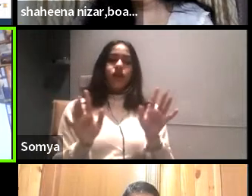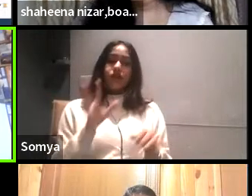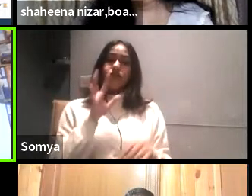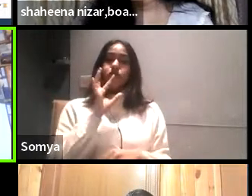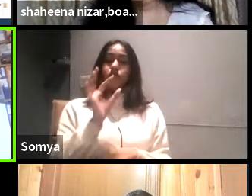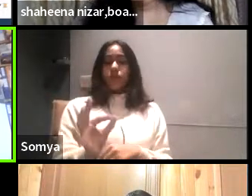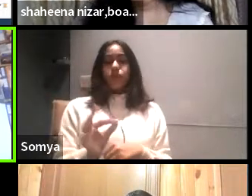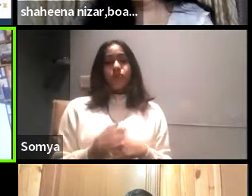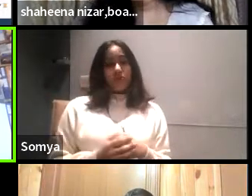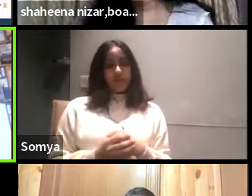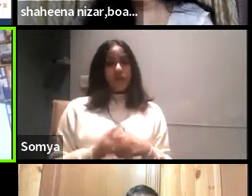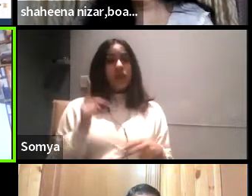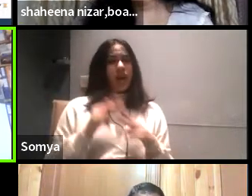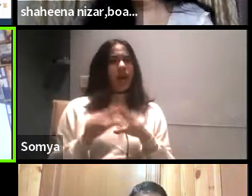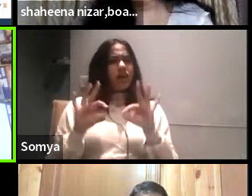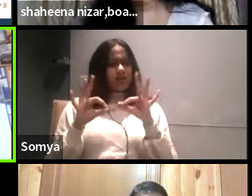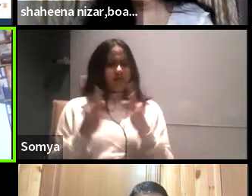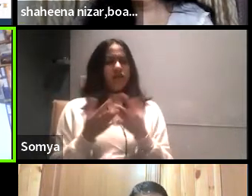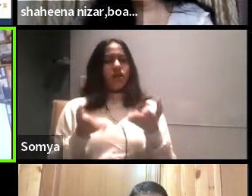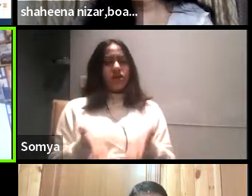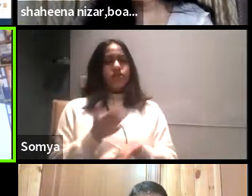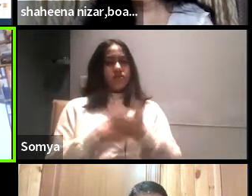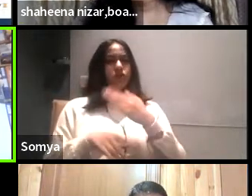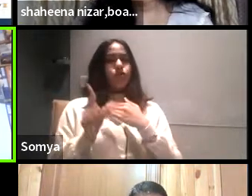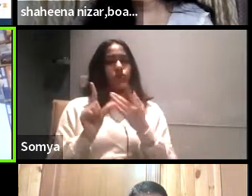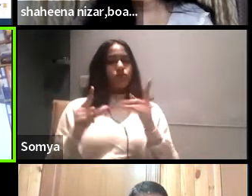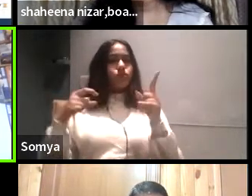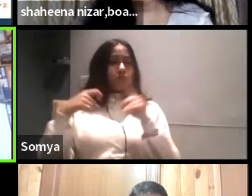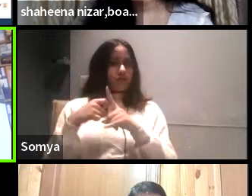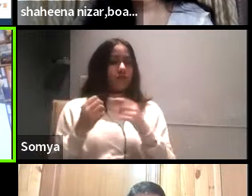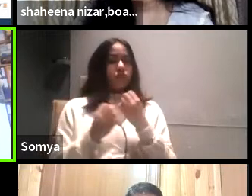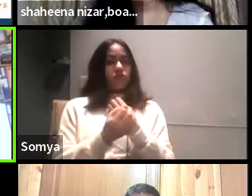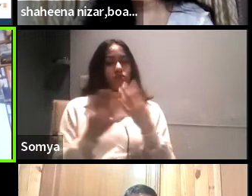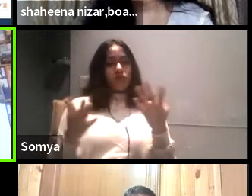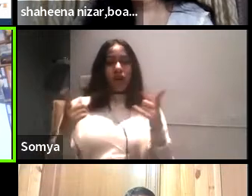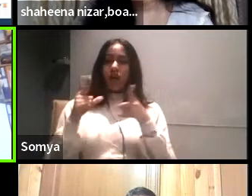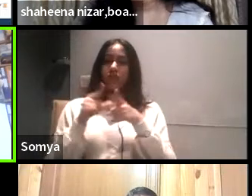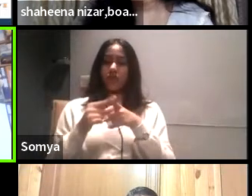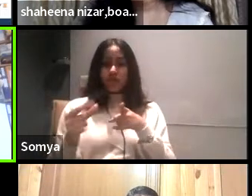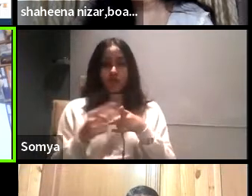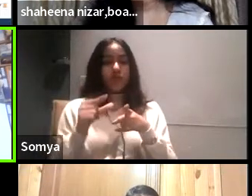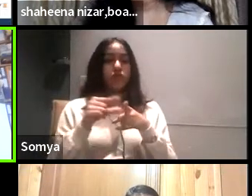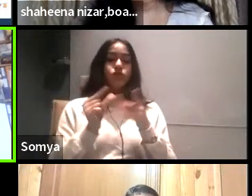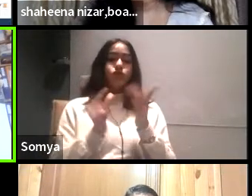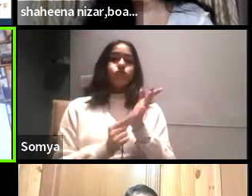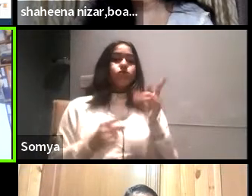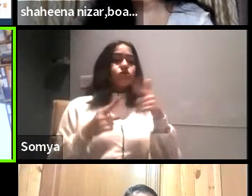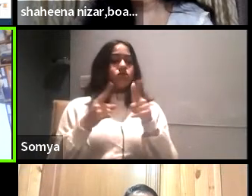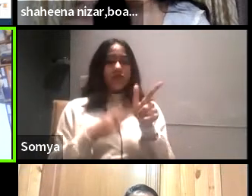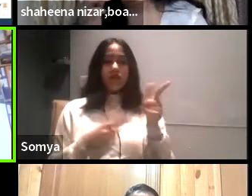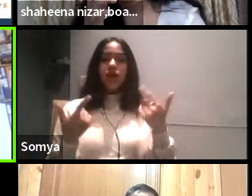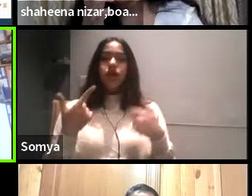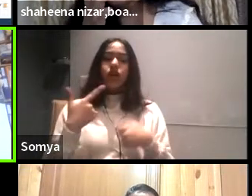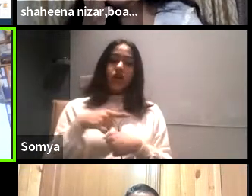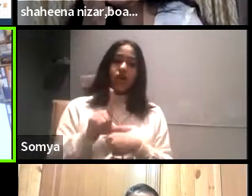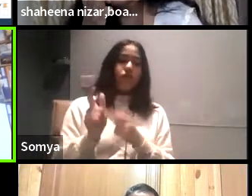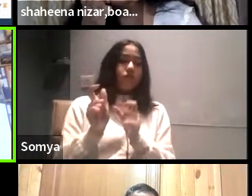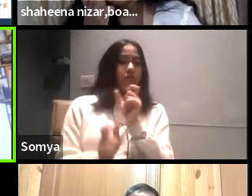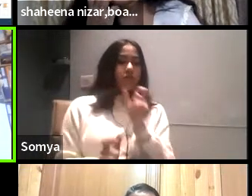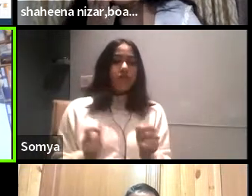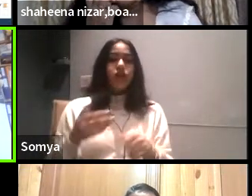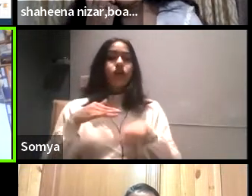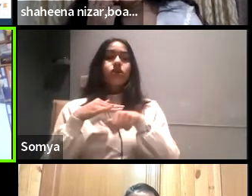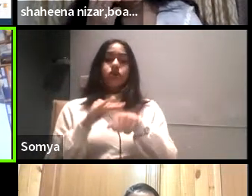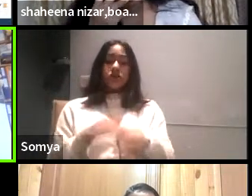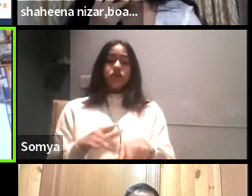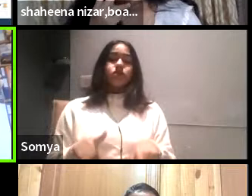it? As a family of Sarthak in UK, it's utmost duty to allow people with disabilities to experience